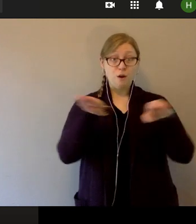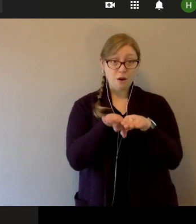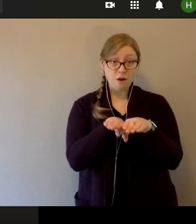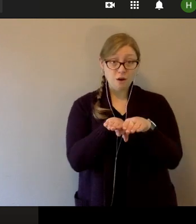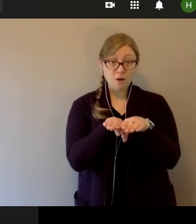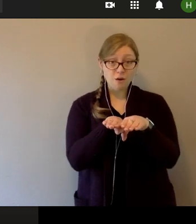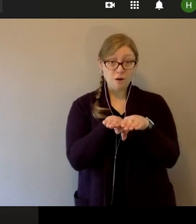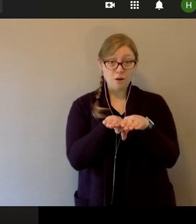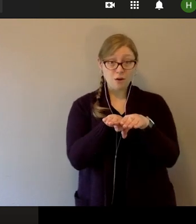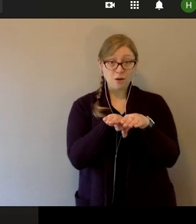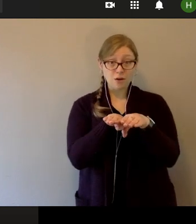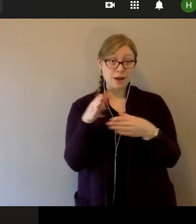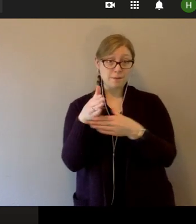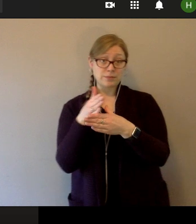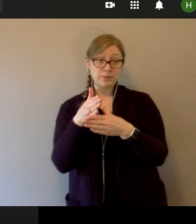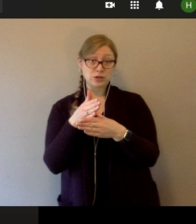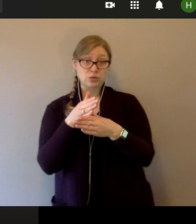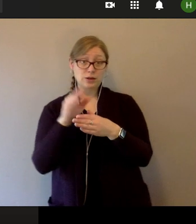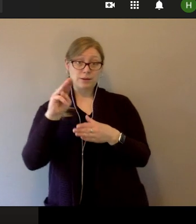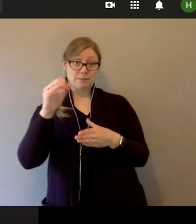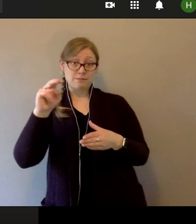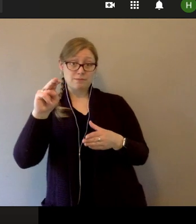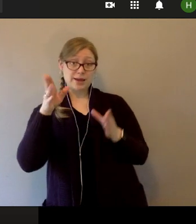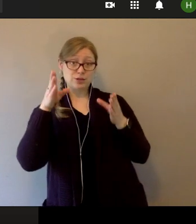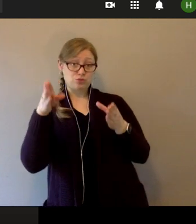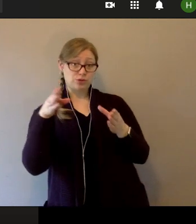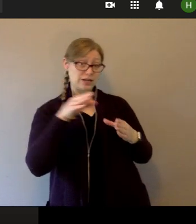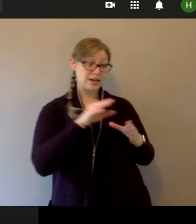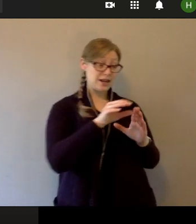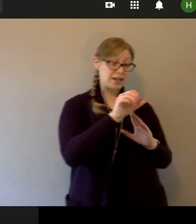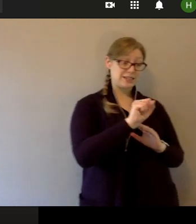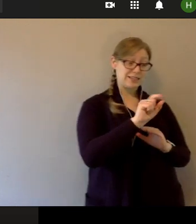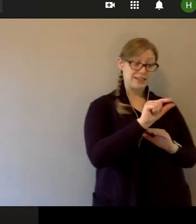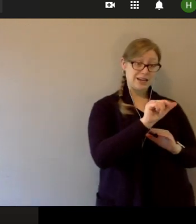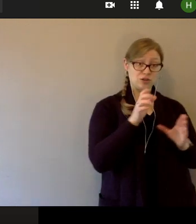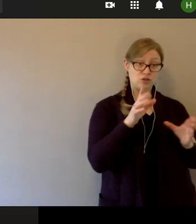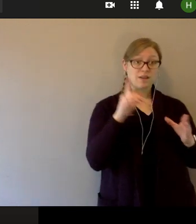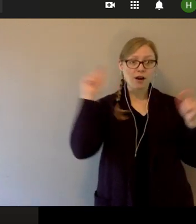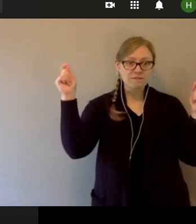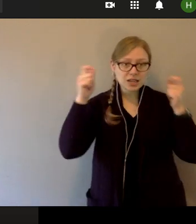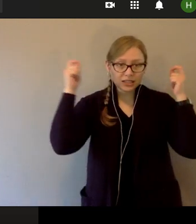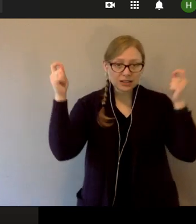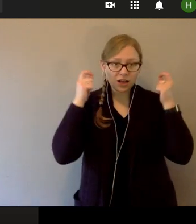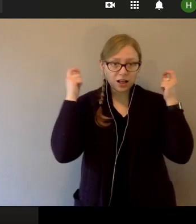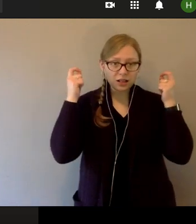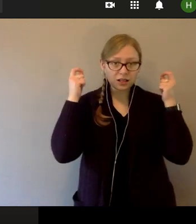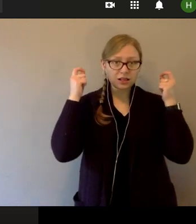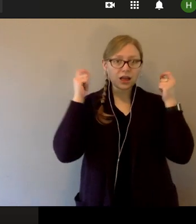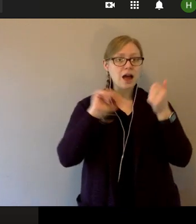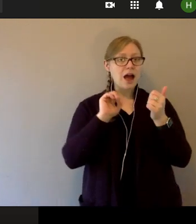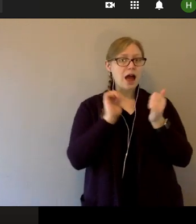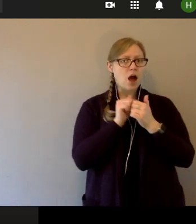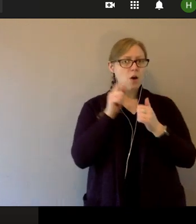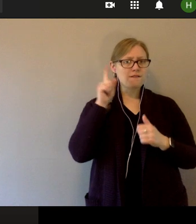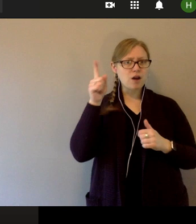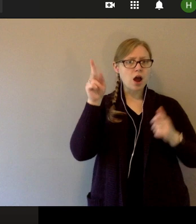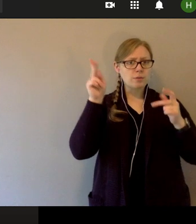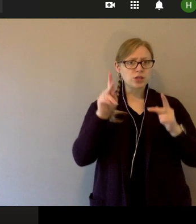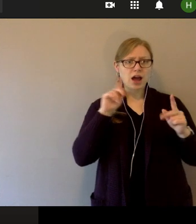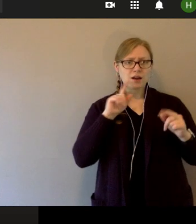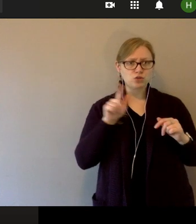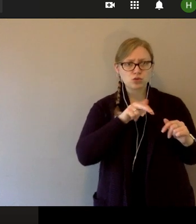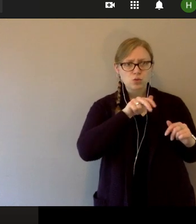between Main Street and State Street for a festival, approximately how far is it to the nearest tenth will someone have to travel to get around the